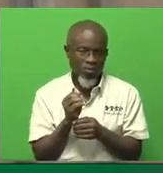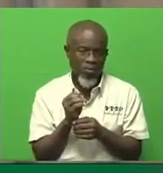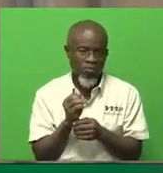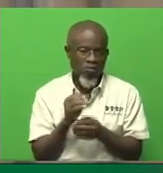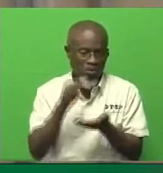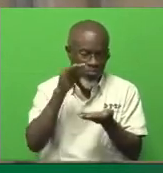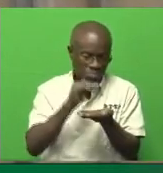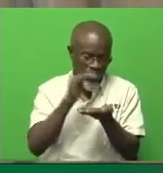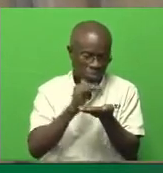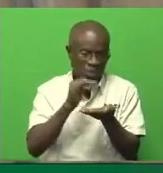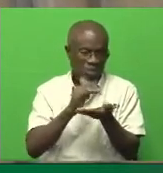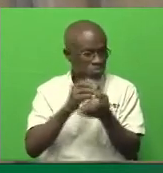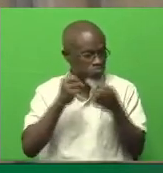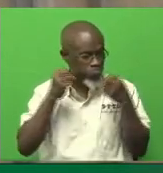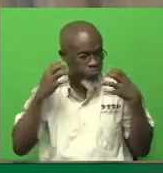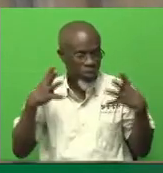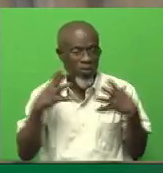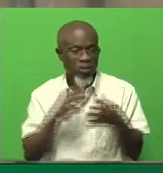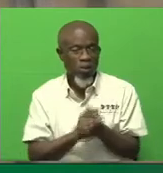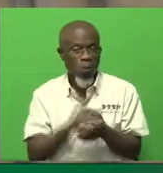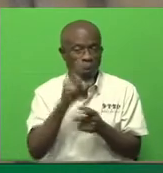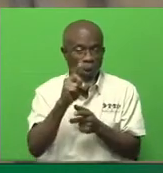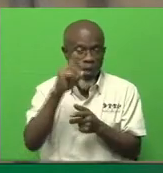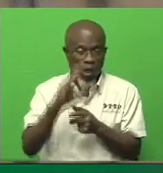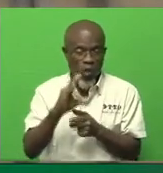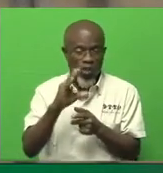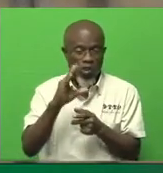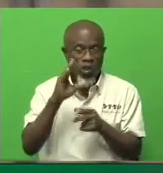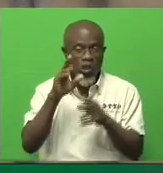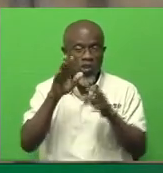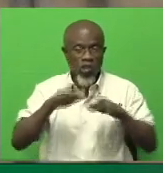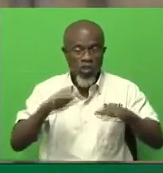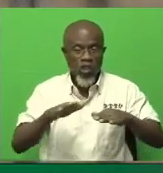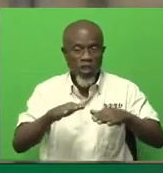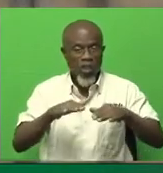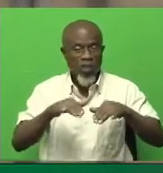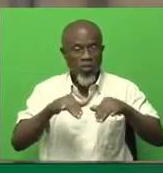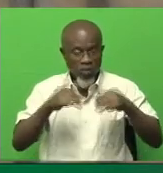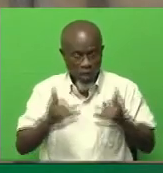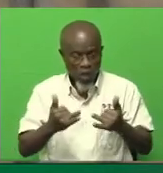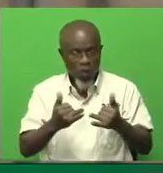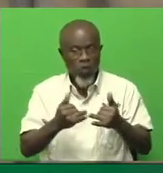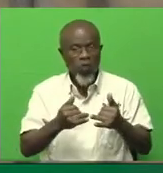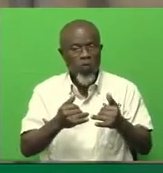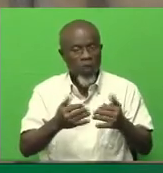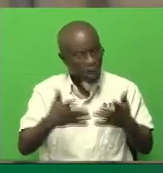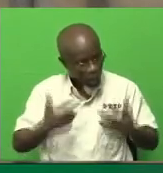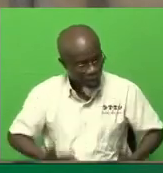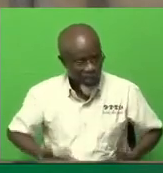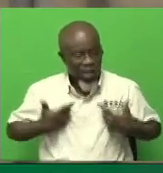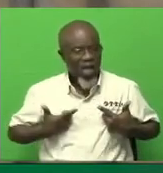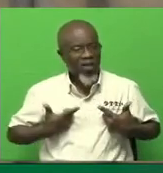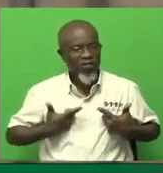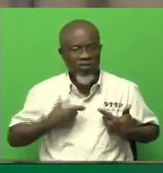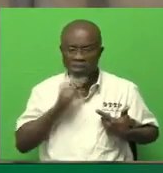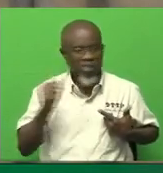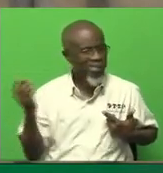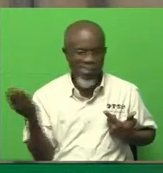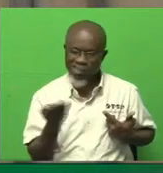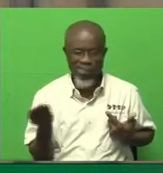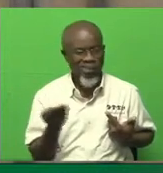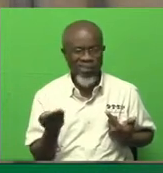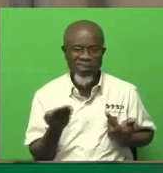that means a hundred children per year are null alive under the pnm because we have